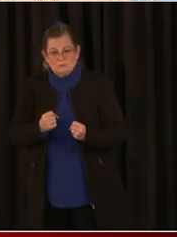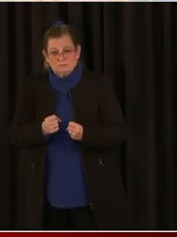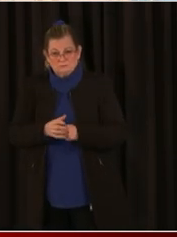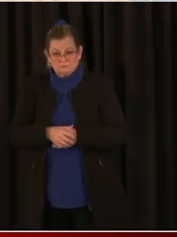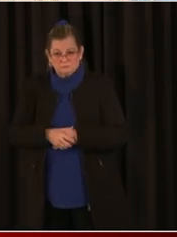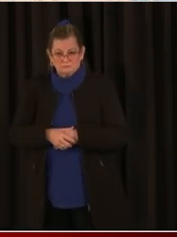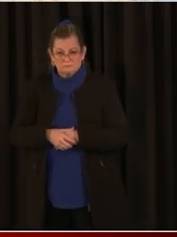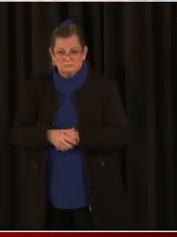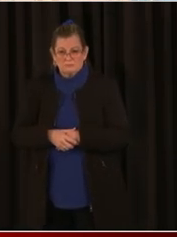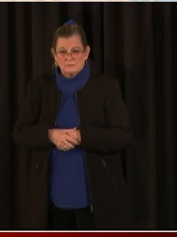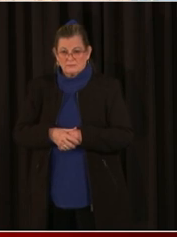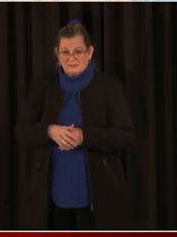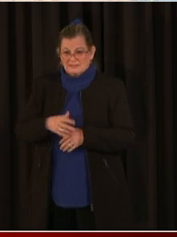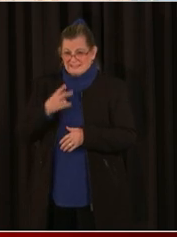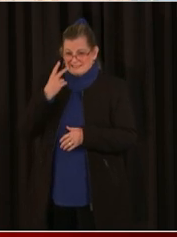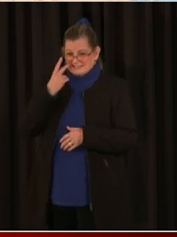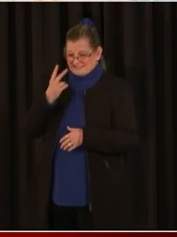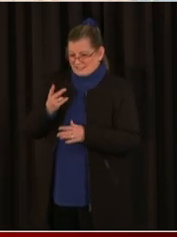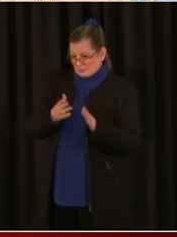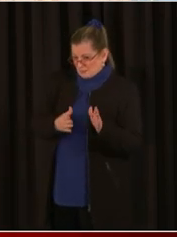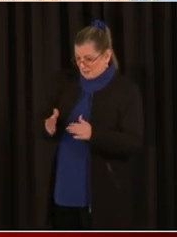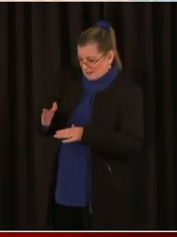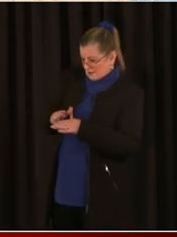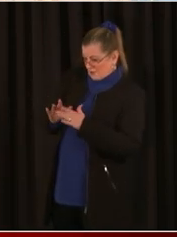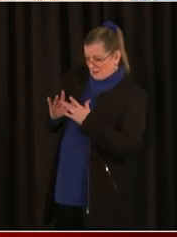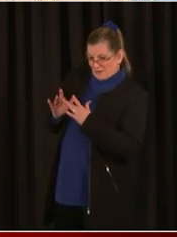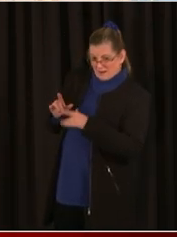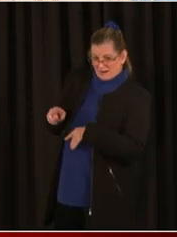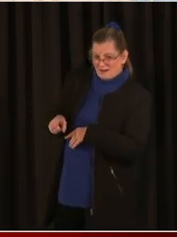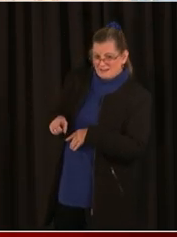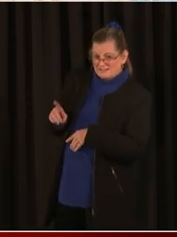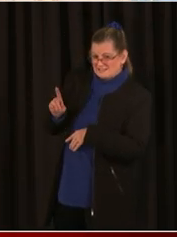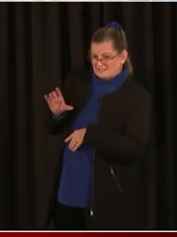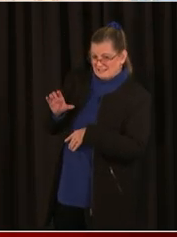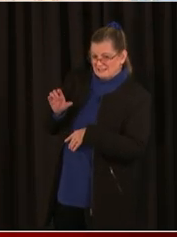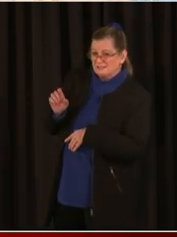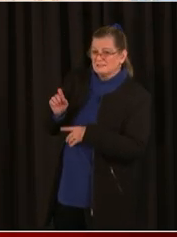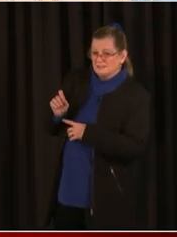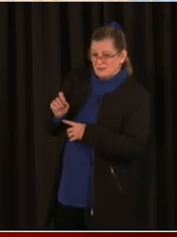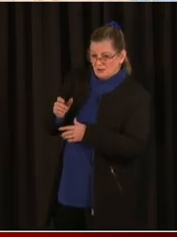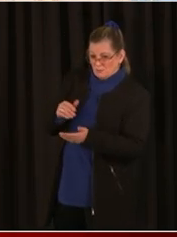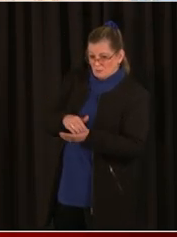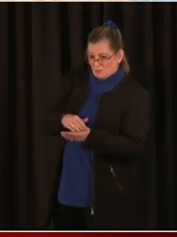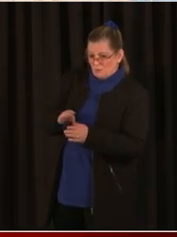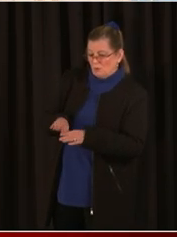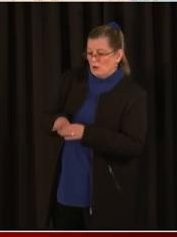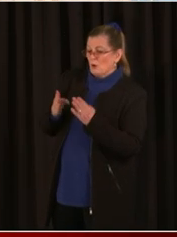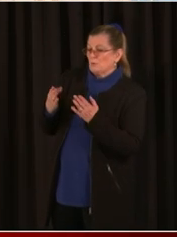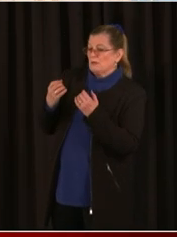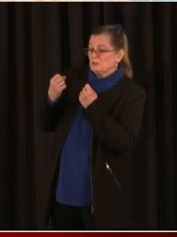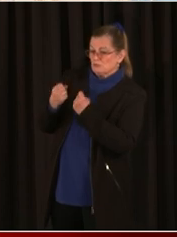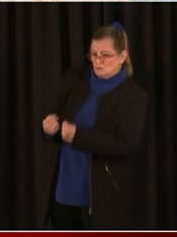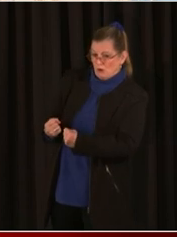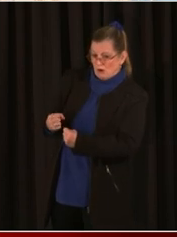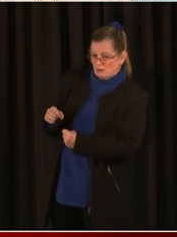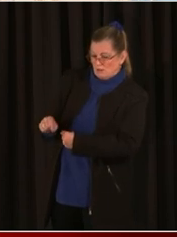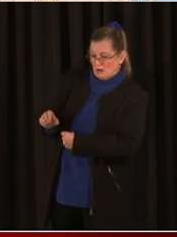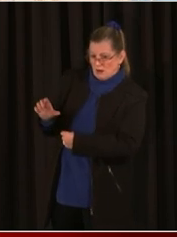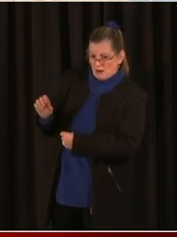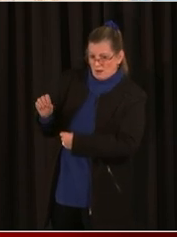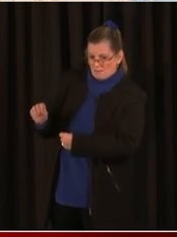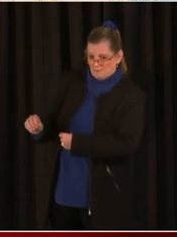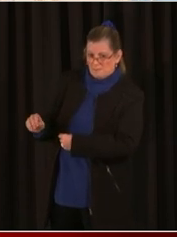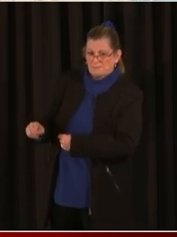reopenstrong.com and see the plans for each school. Let me also say a little bit